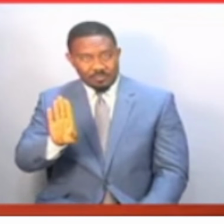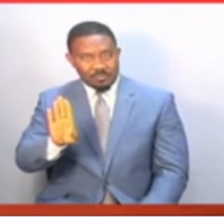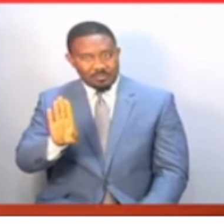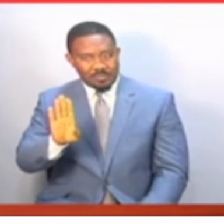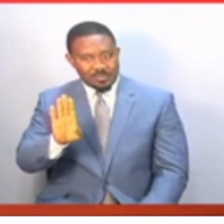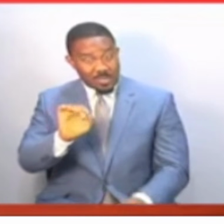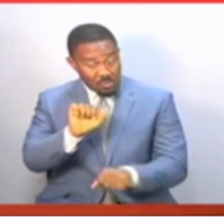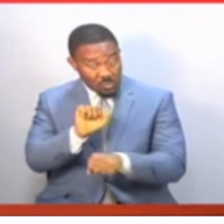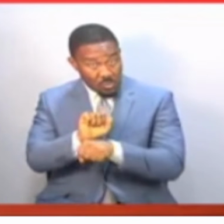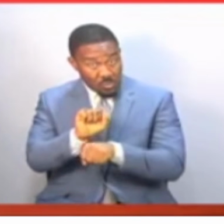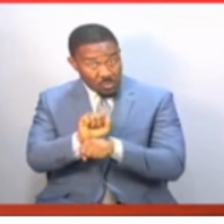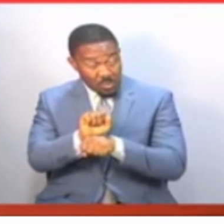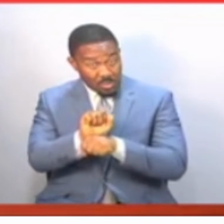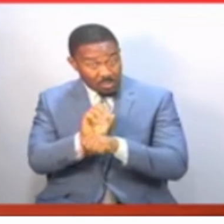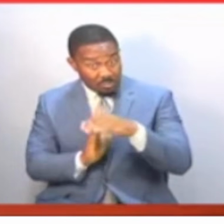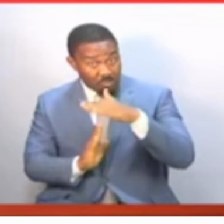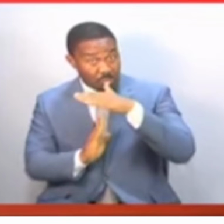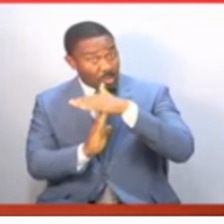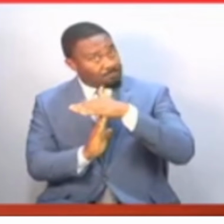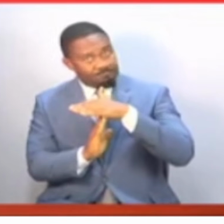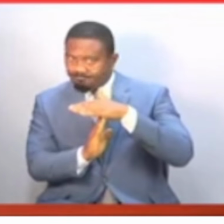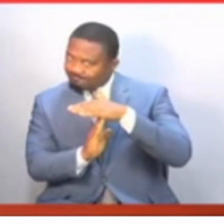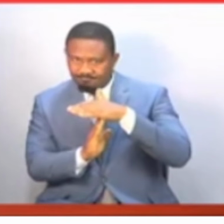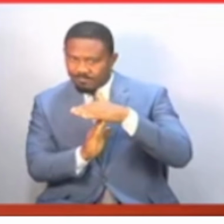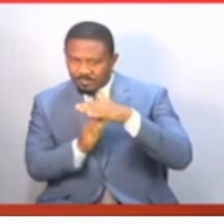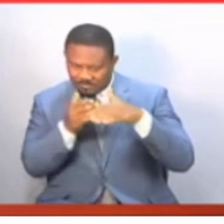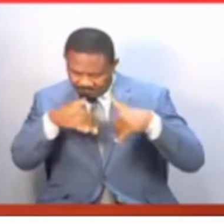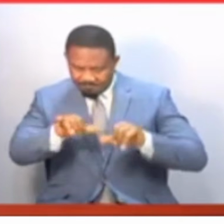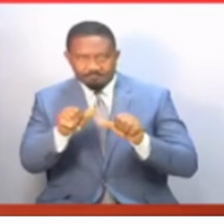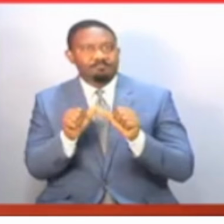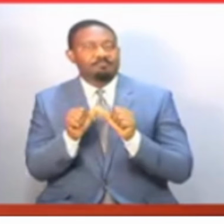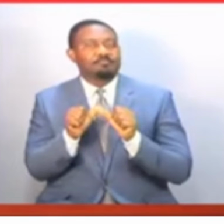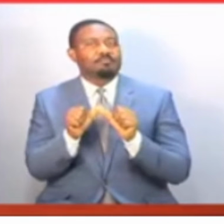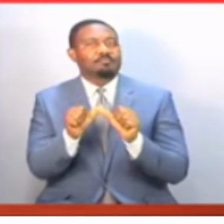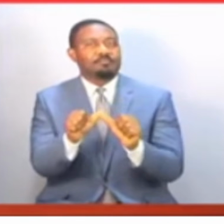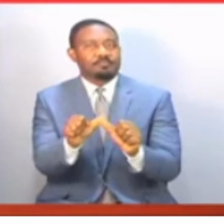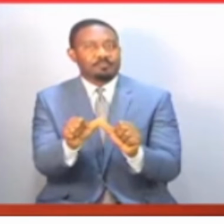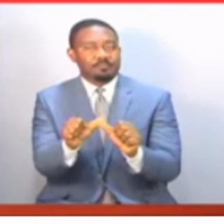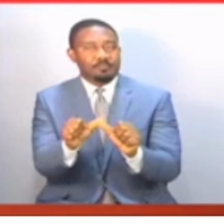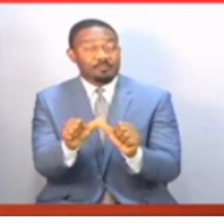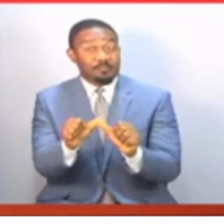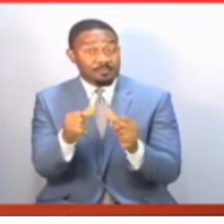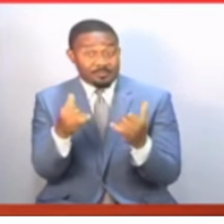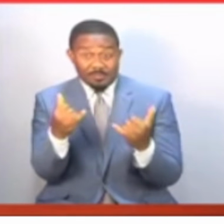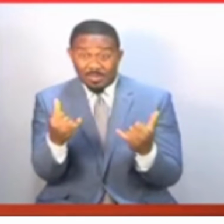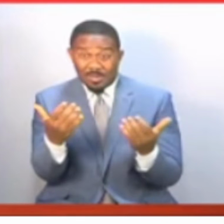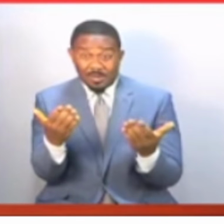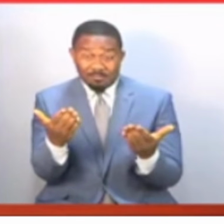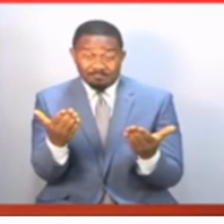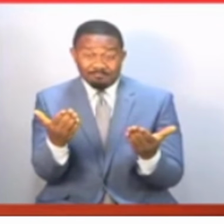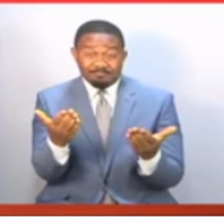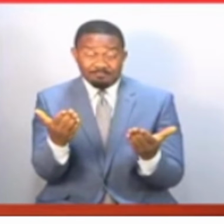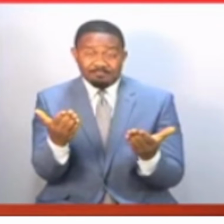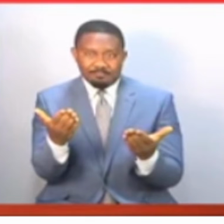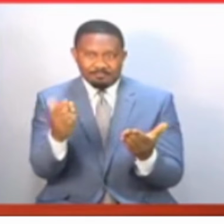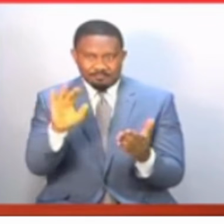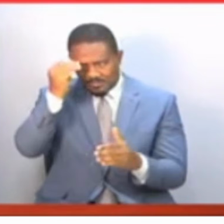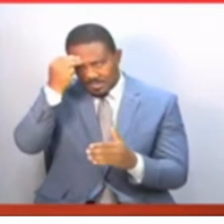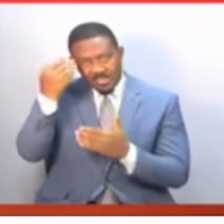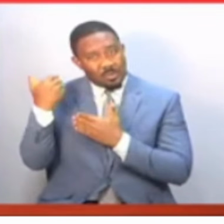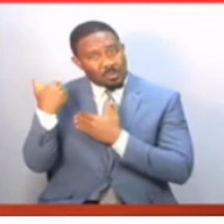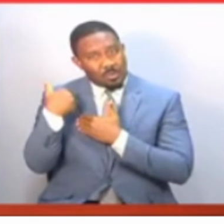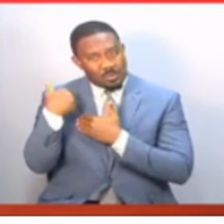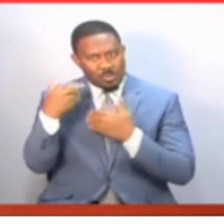business of the House shall continue. I will therefore call on the Minister for Roads and Highways